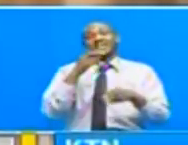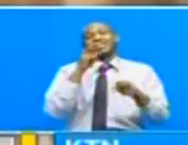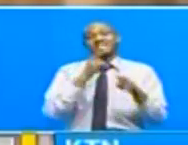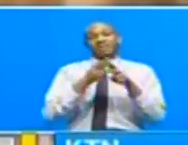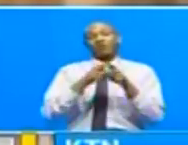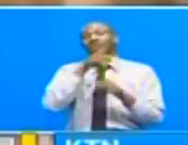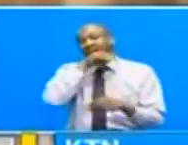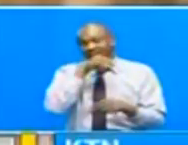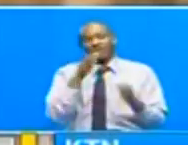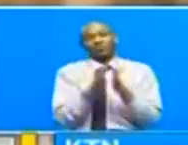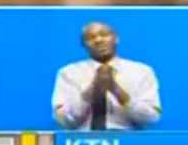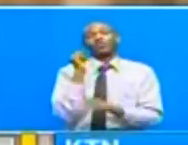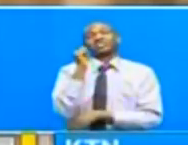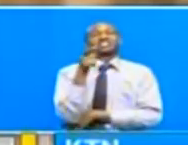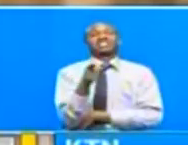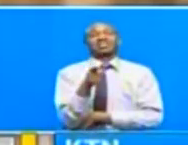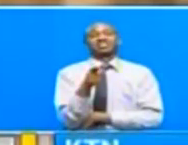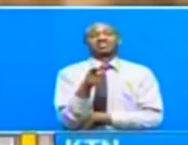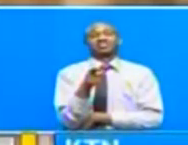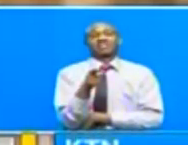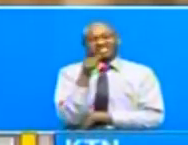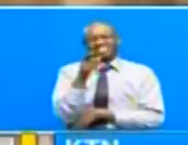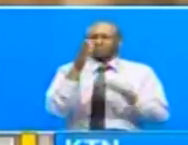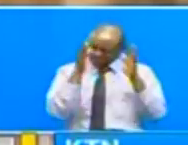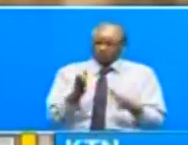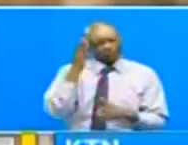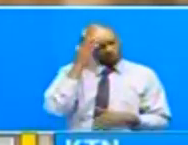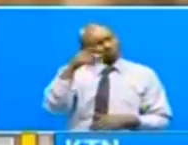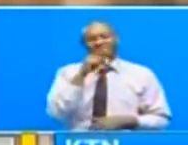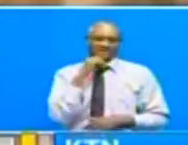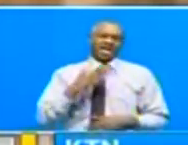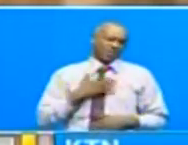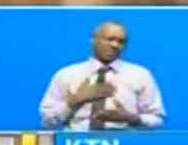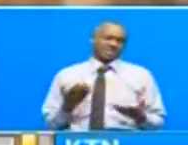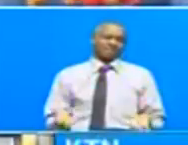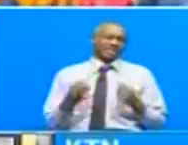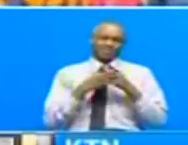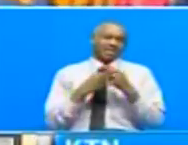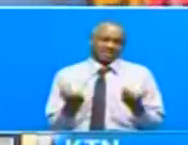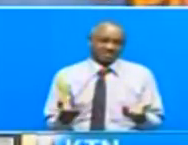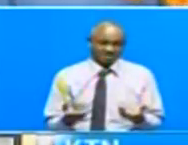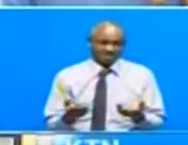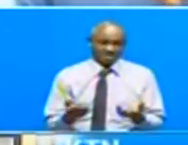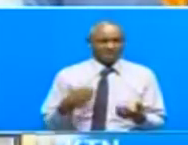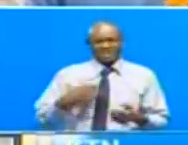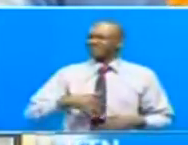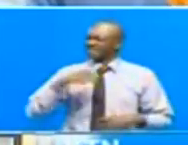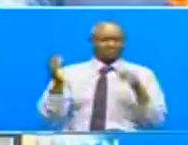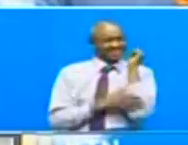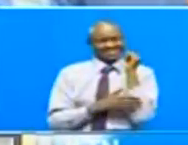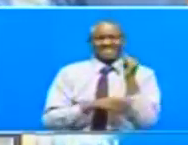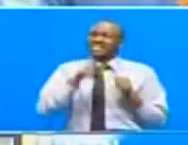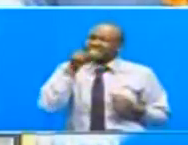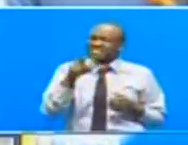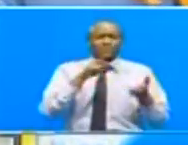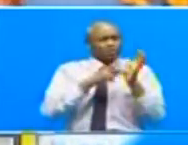Odinga na hasa ndio ule mtu tunamjua kama baba yetu hapa Kibera. Na hisi vibaya kwa sababu gani? Hii